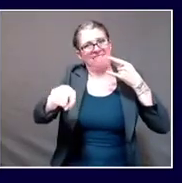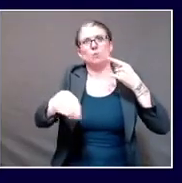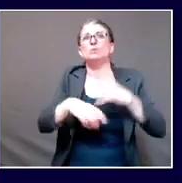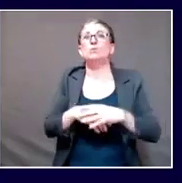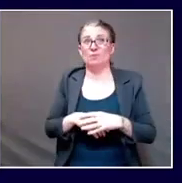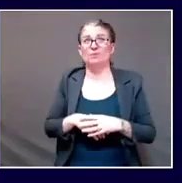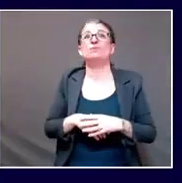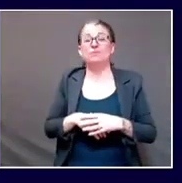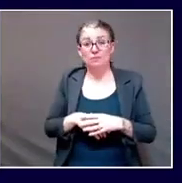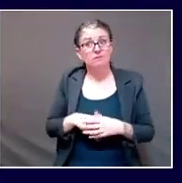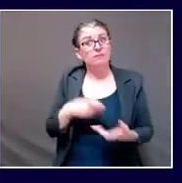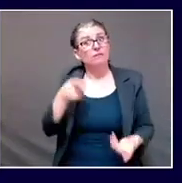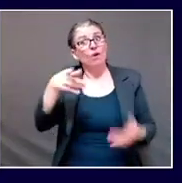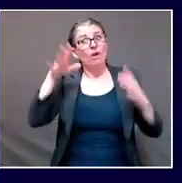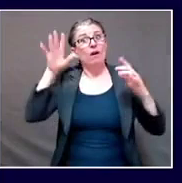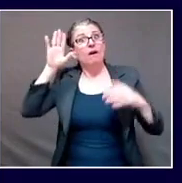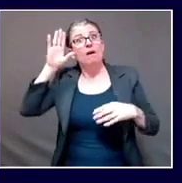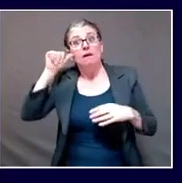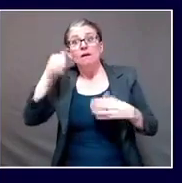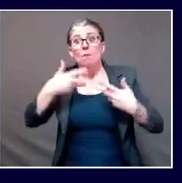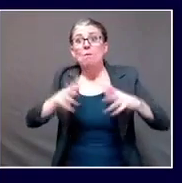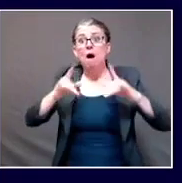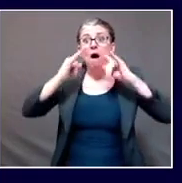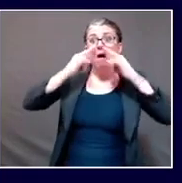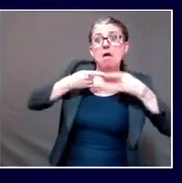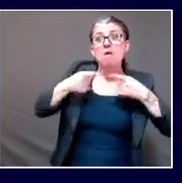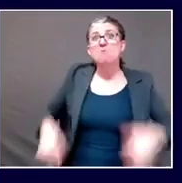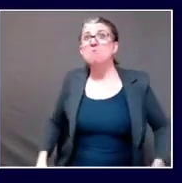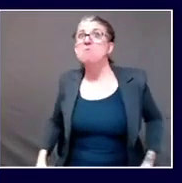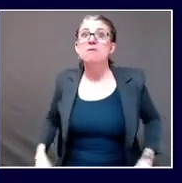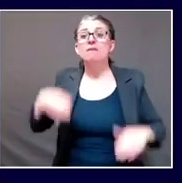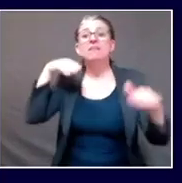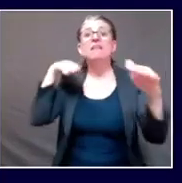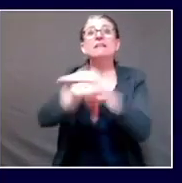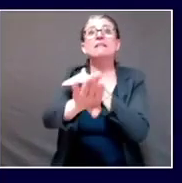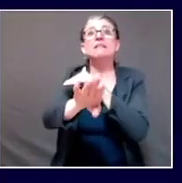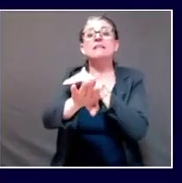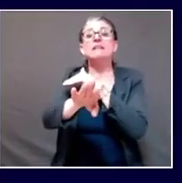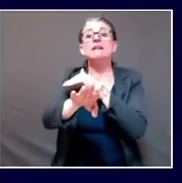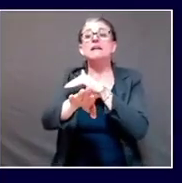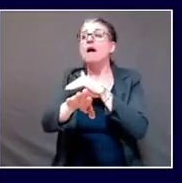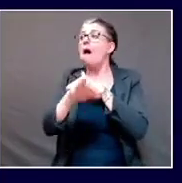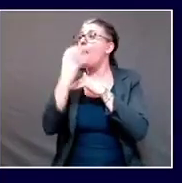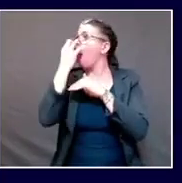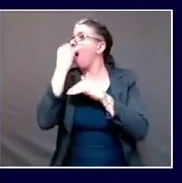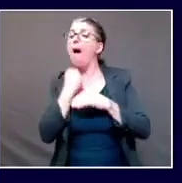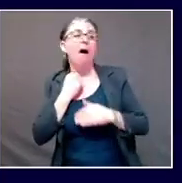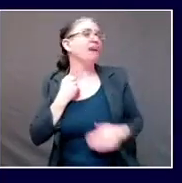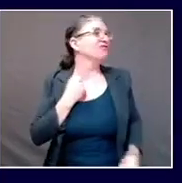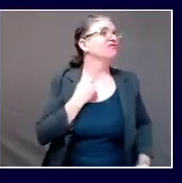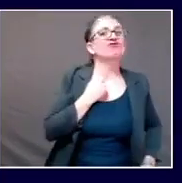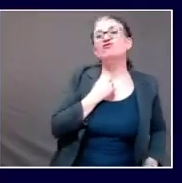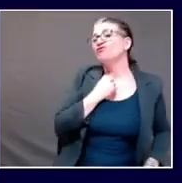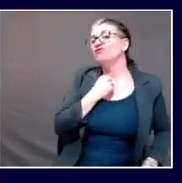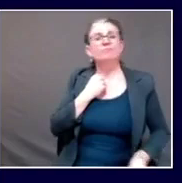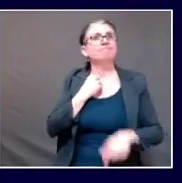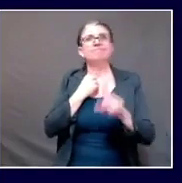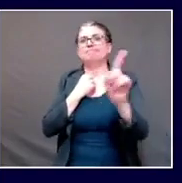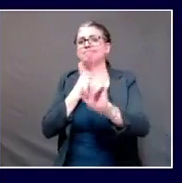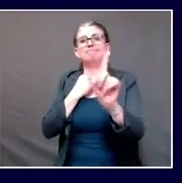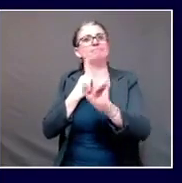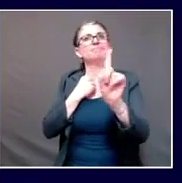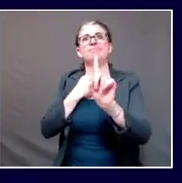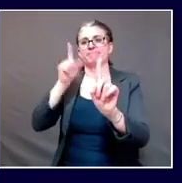insists on taking it off after getting inside, they can be and should be removed and charged with criminal trespass. Look,